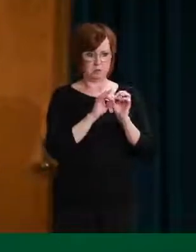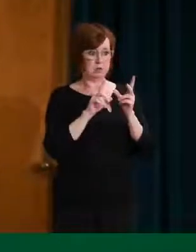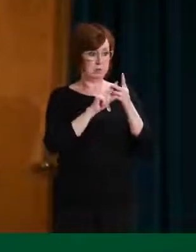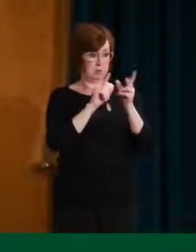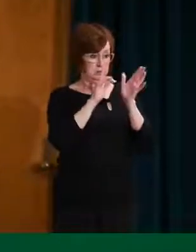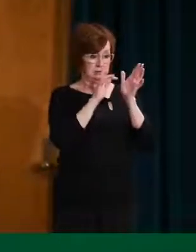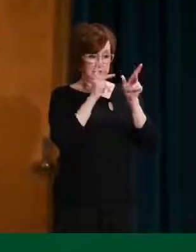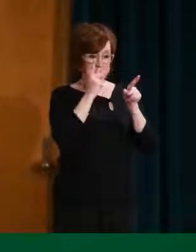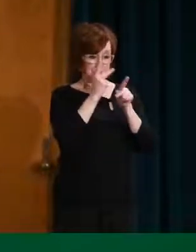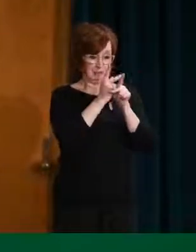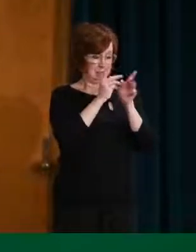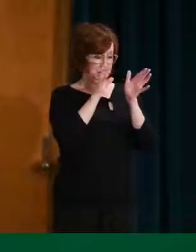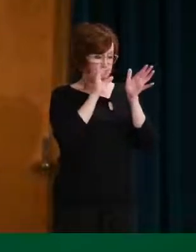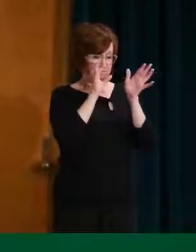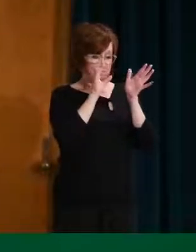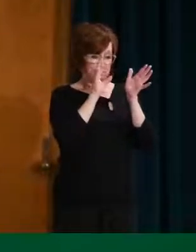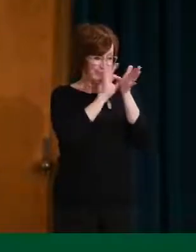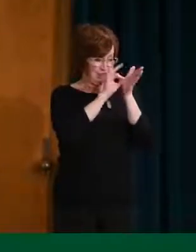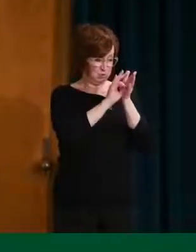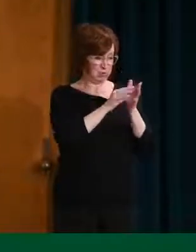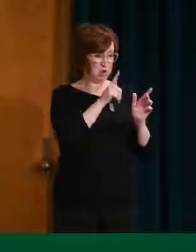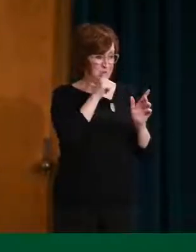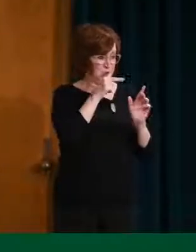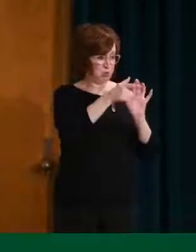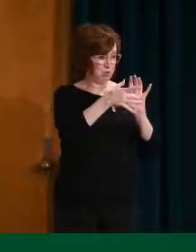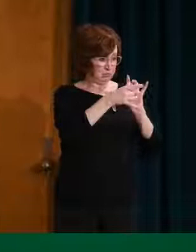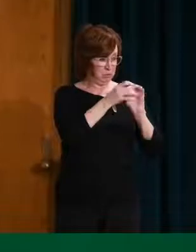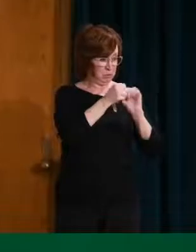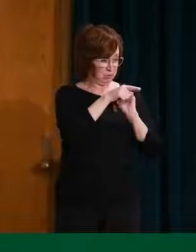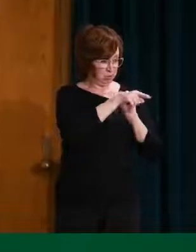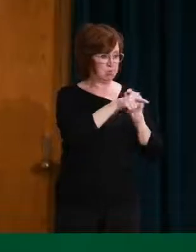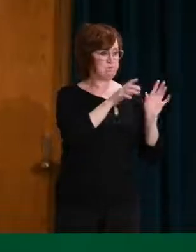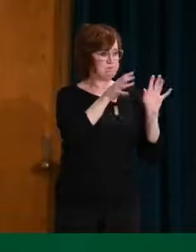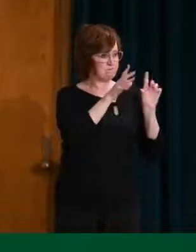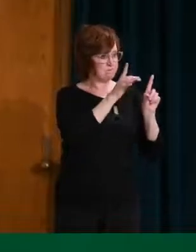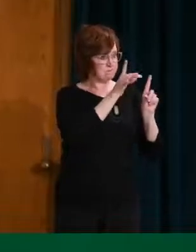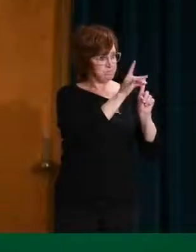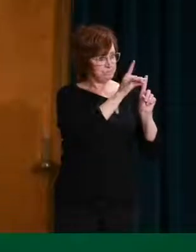those individuals that have come in contact with an individual that has tested positive for